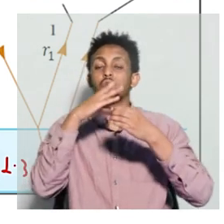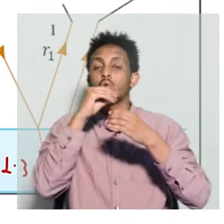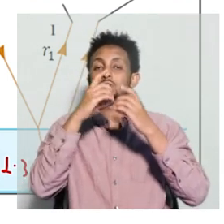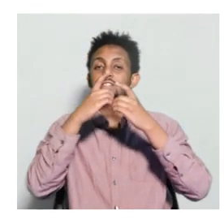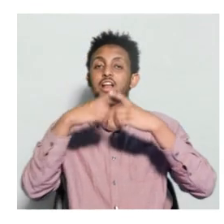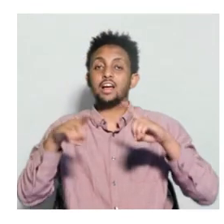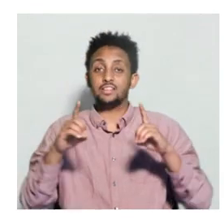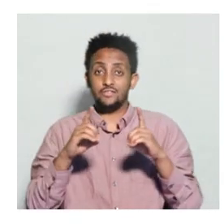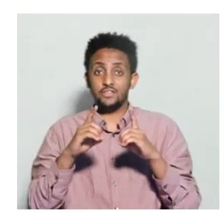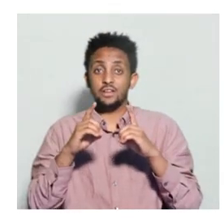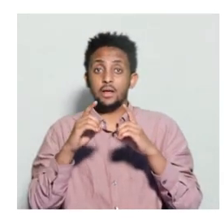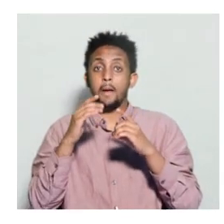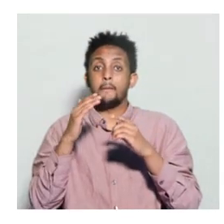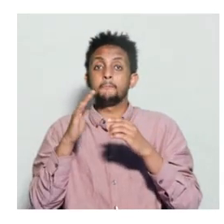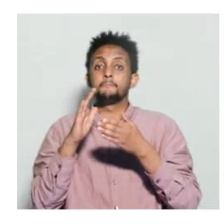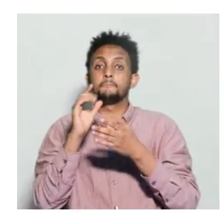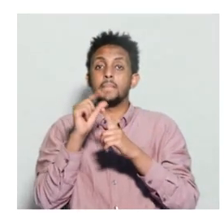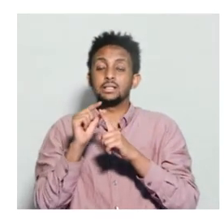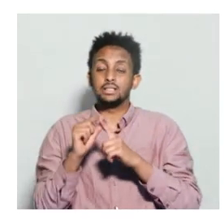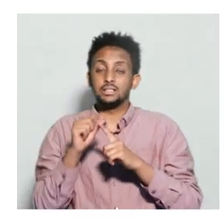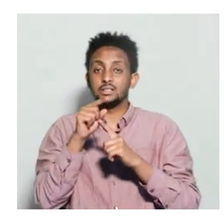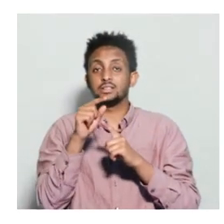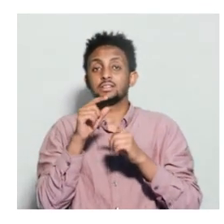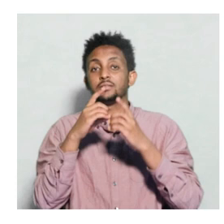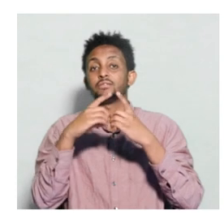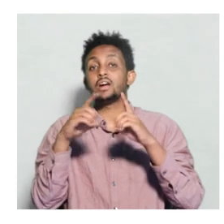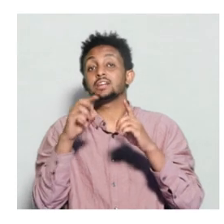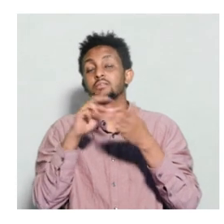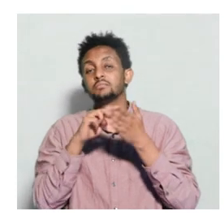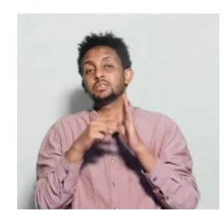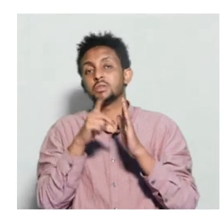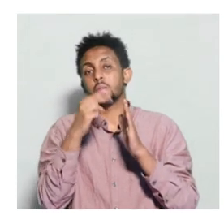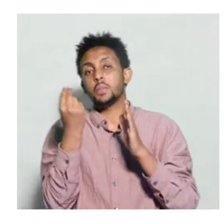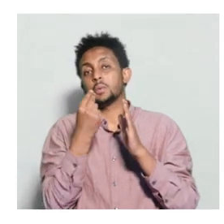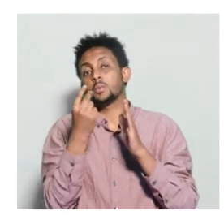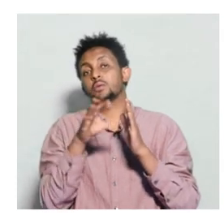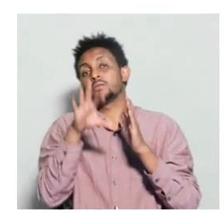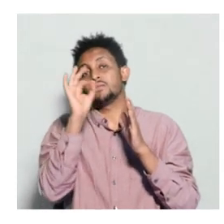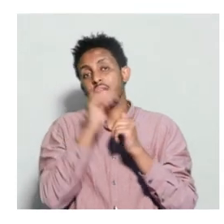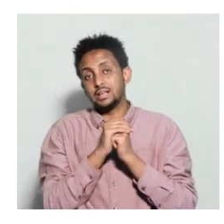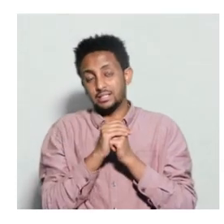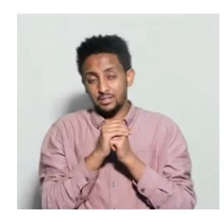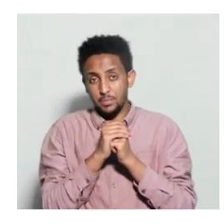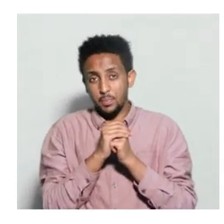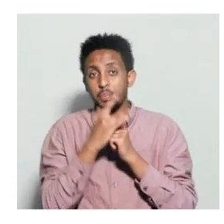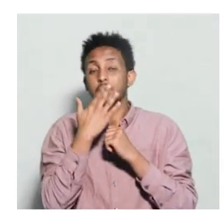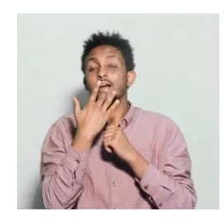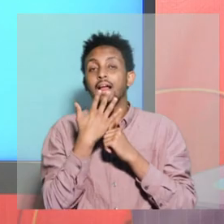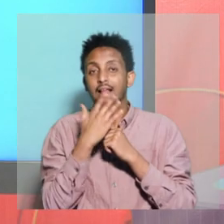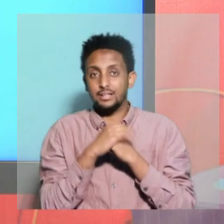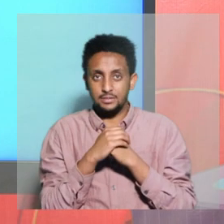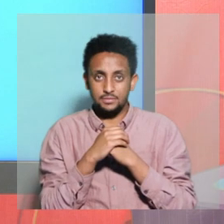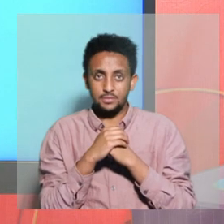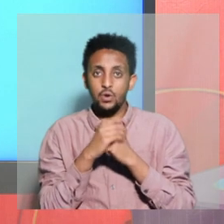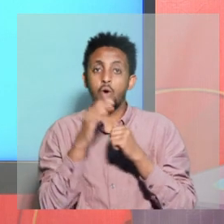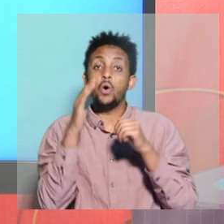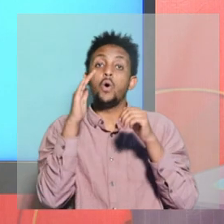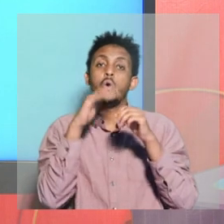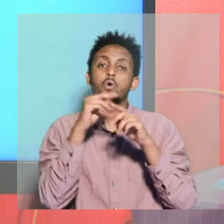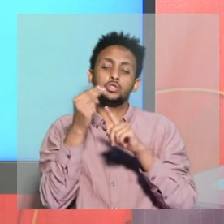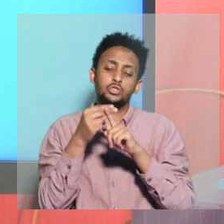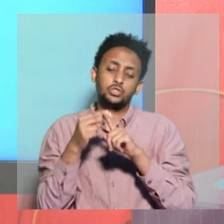destructive interference pattern. The constructive interference pattern means that you can find the colors on